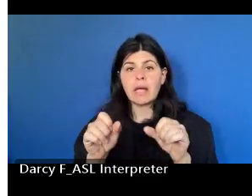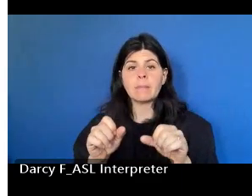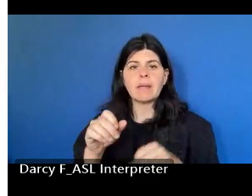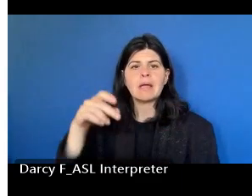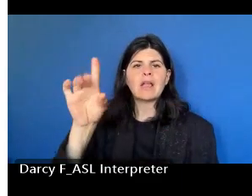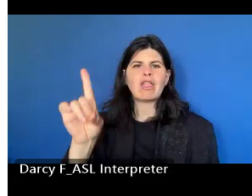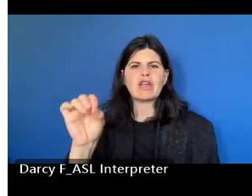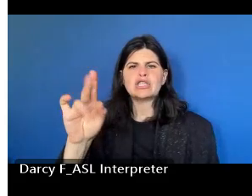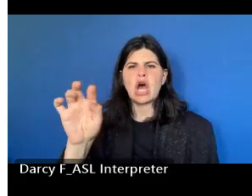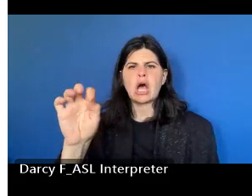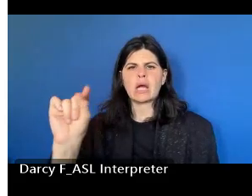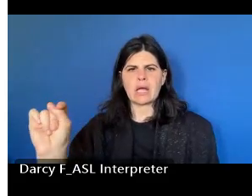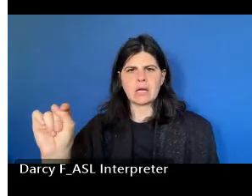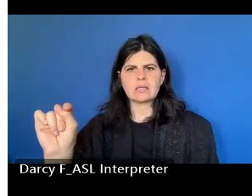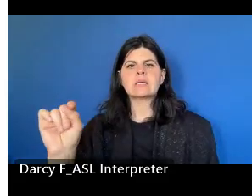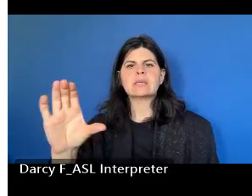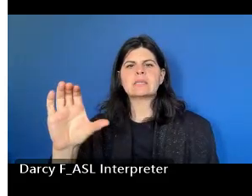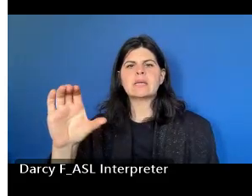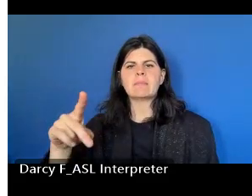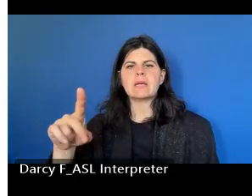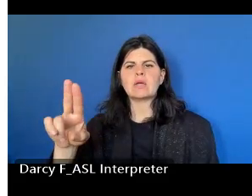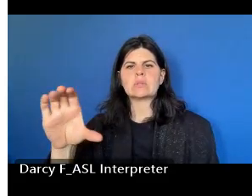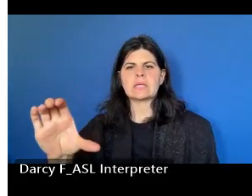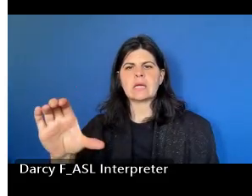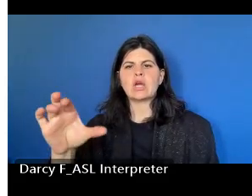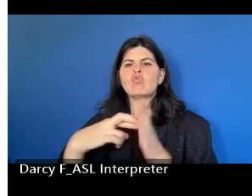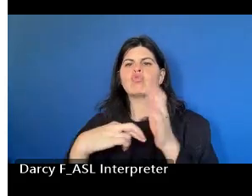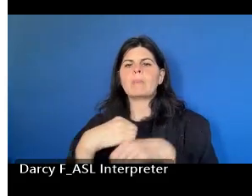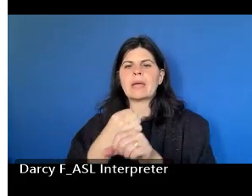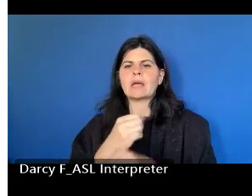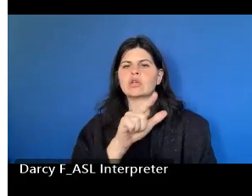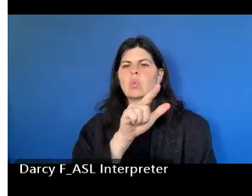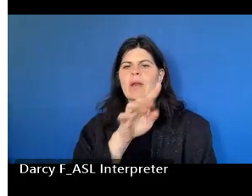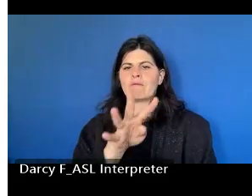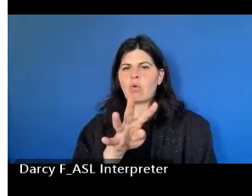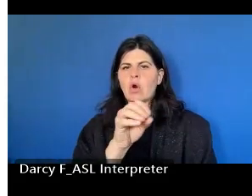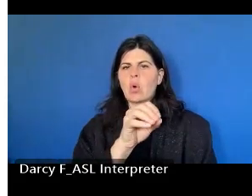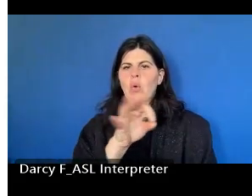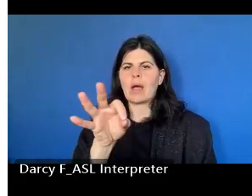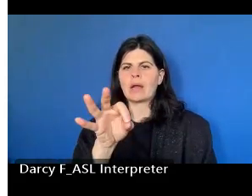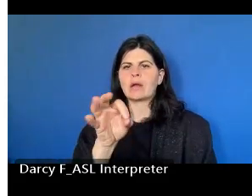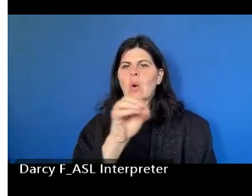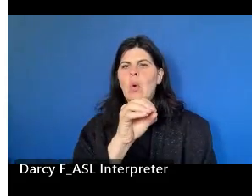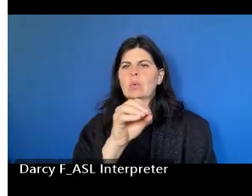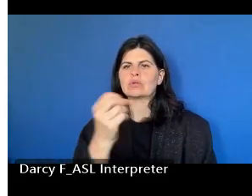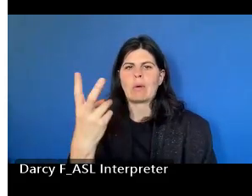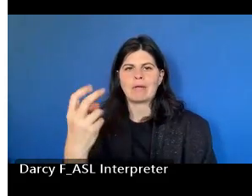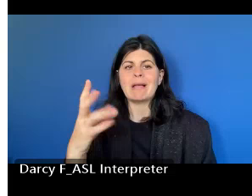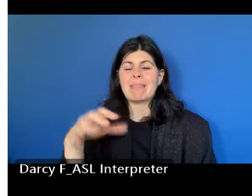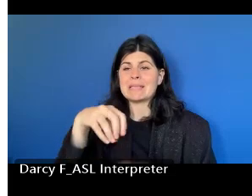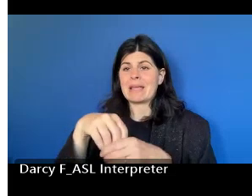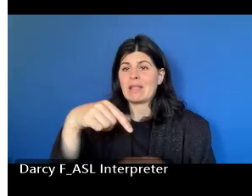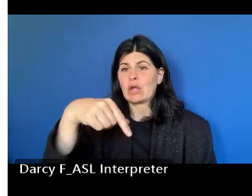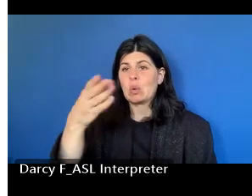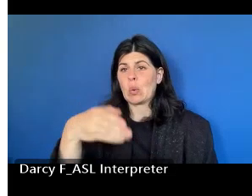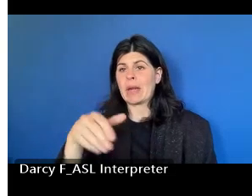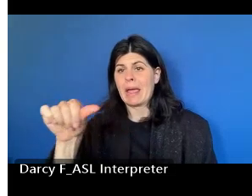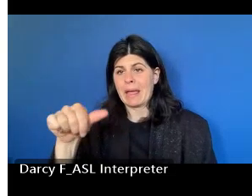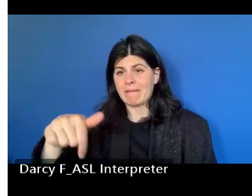rulemaking 2409-012. And that is in the Q&A of this session. If you want to grab that